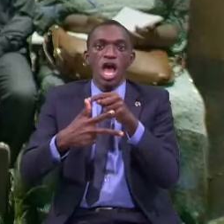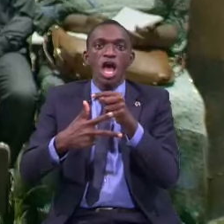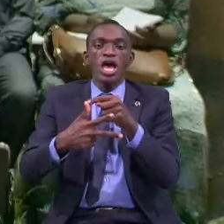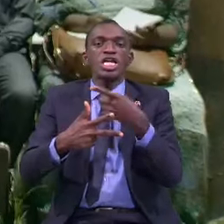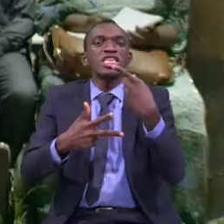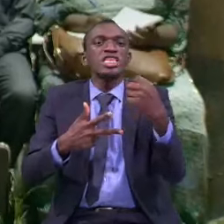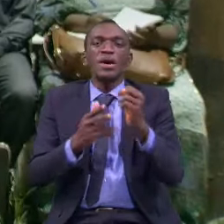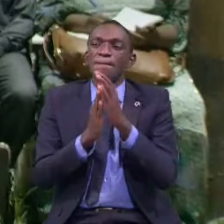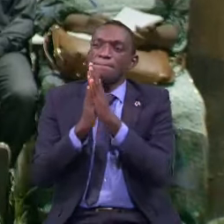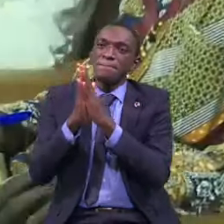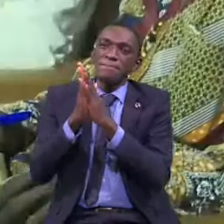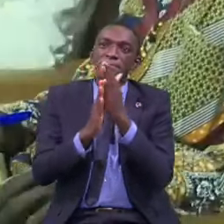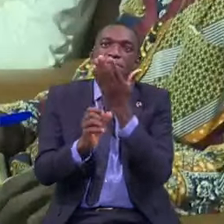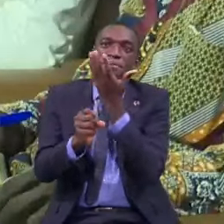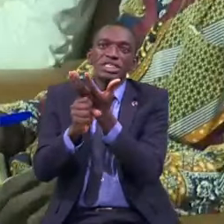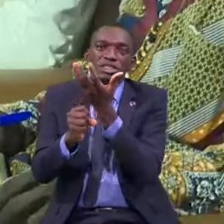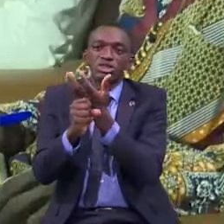the Savior's touch.